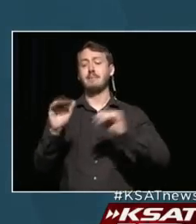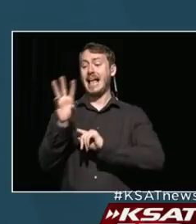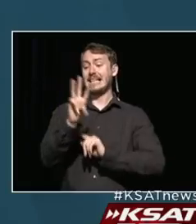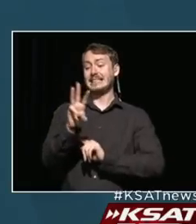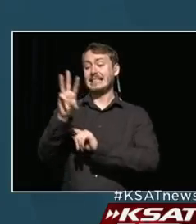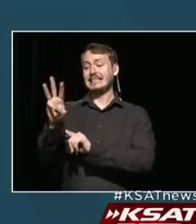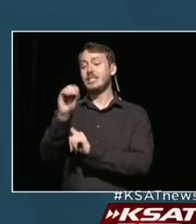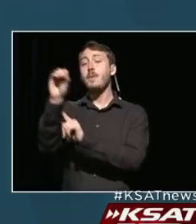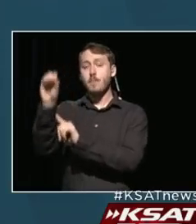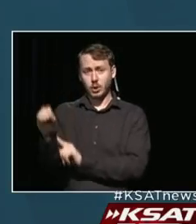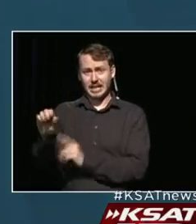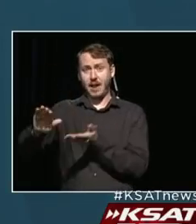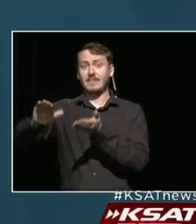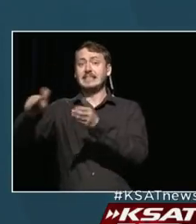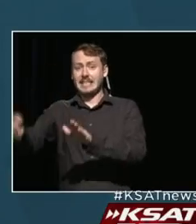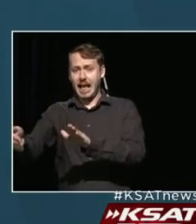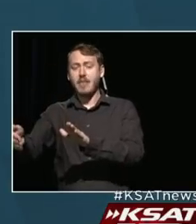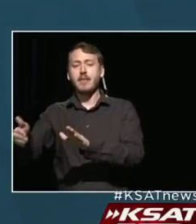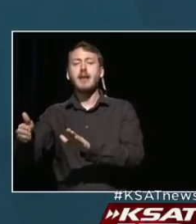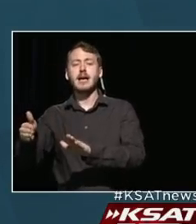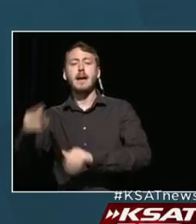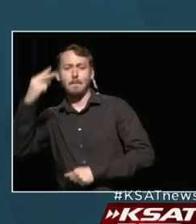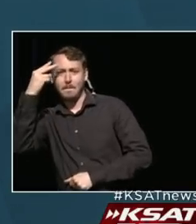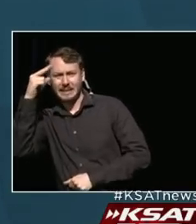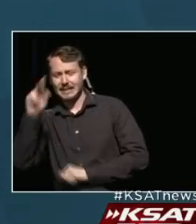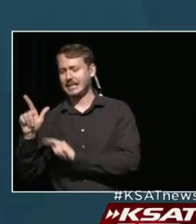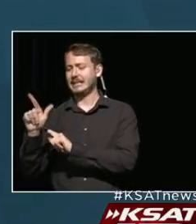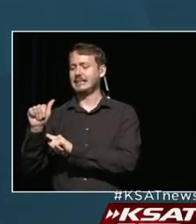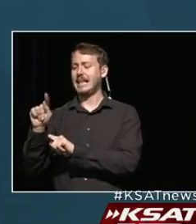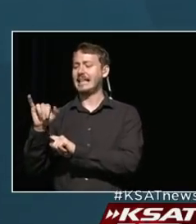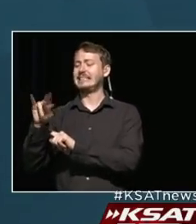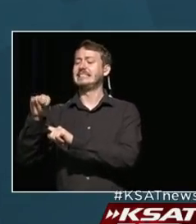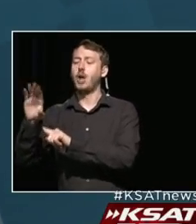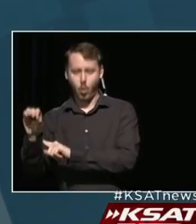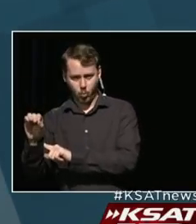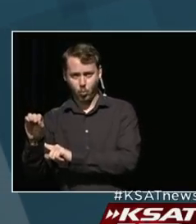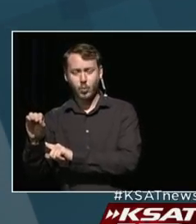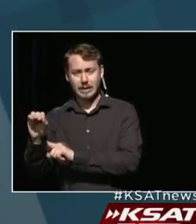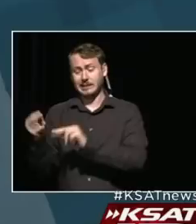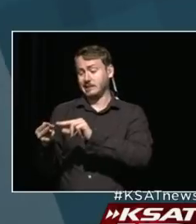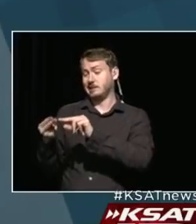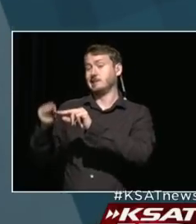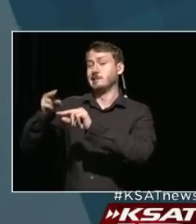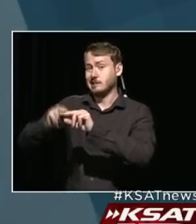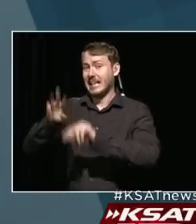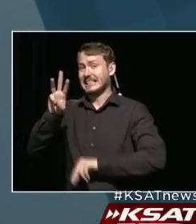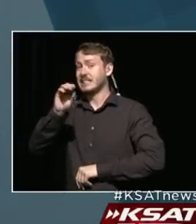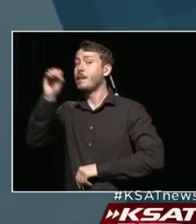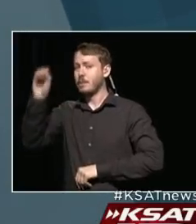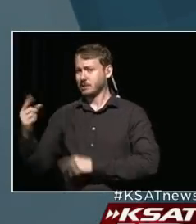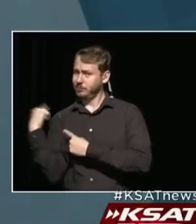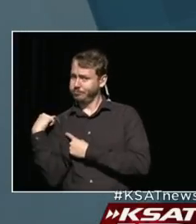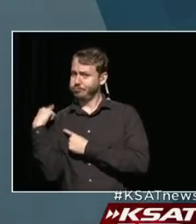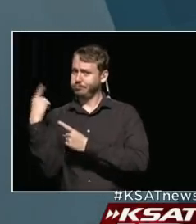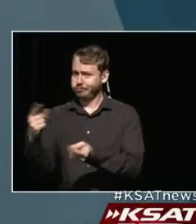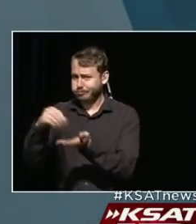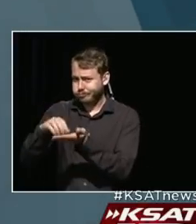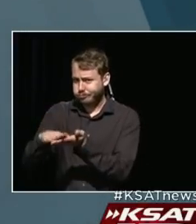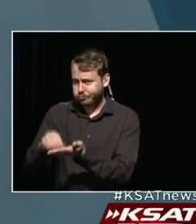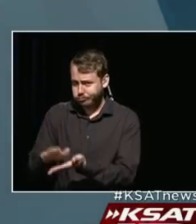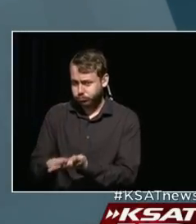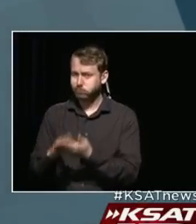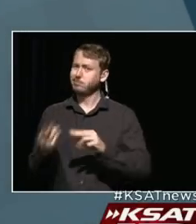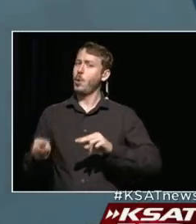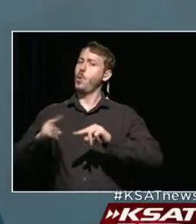66% of deaths are Latinos in our community. That is up 6% since we started tabulating those, so that has